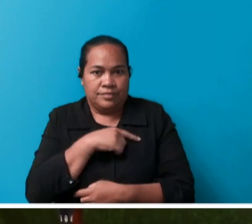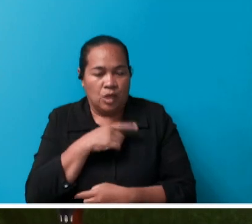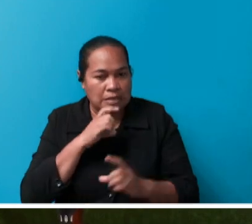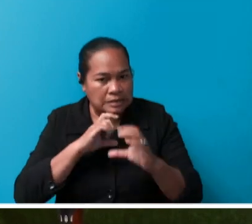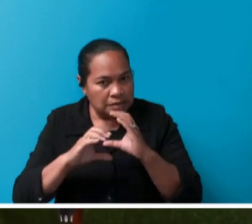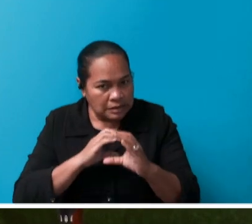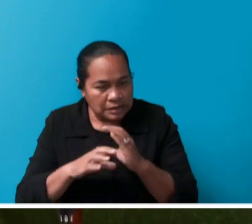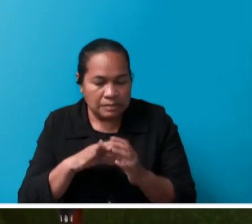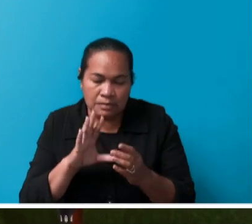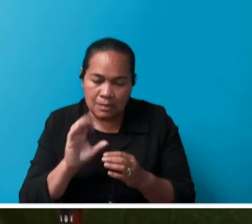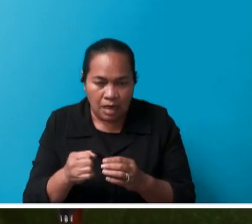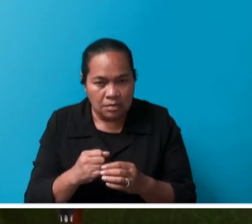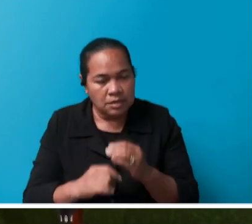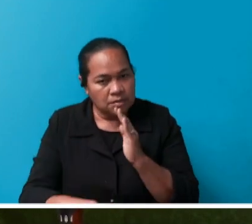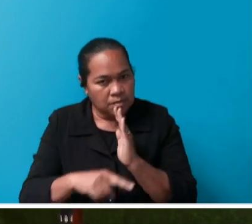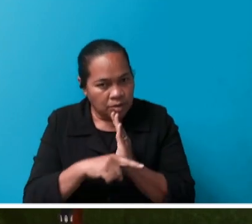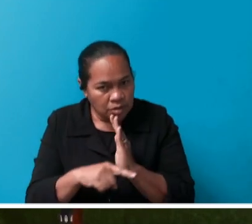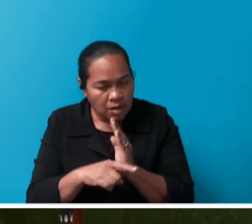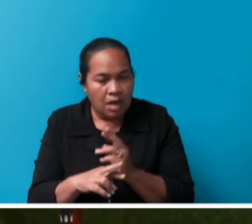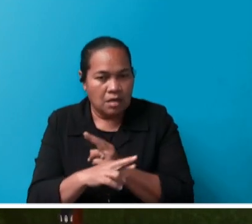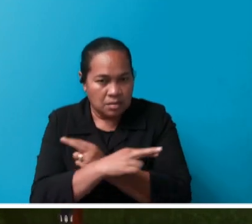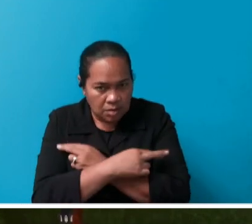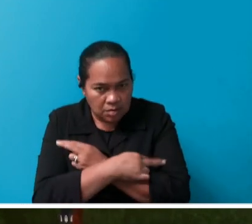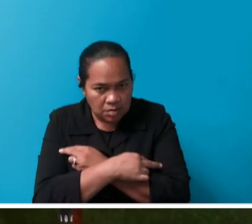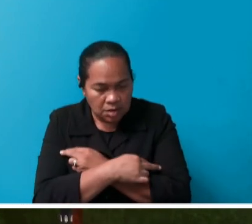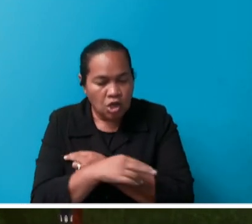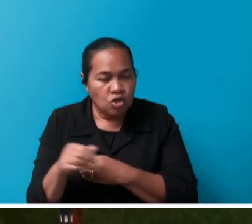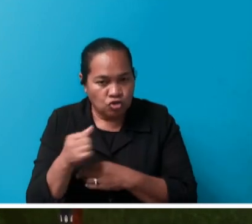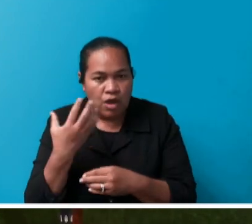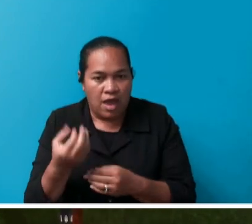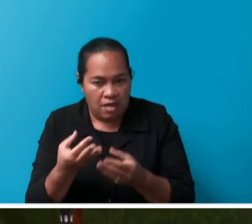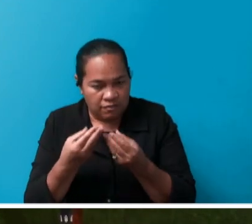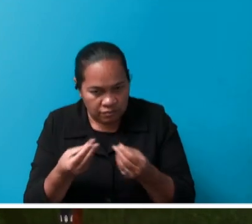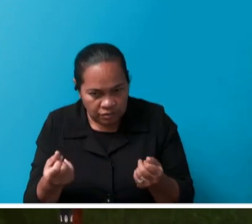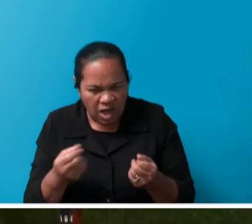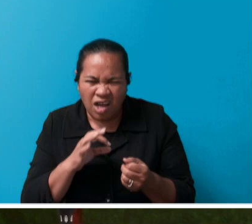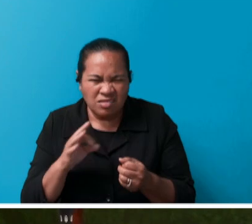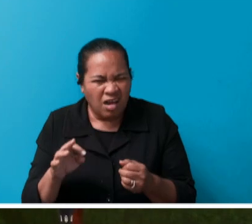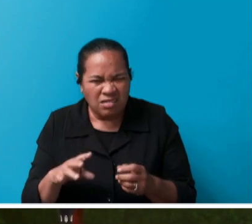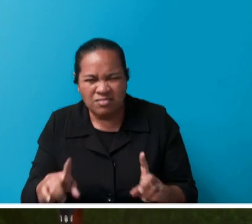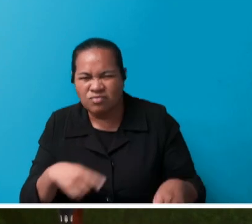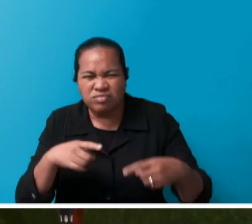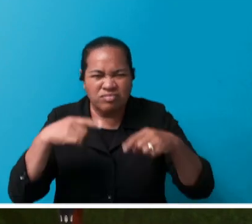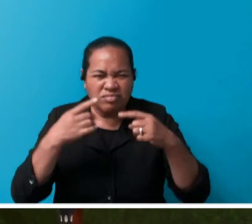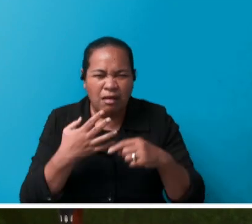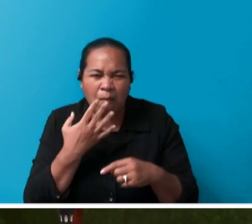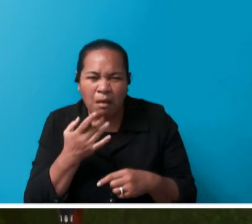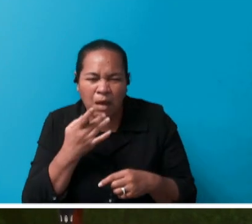discussions remain constructive, respectful, and solution-driven instead of engaging in trolling, falsehood,